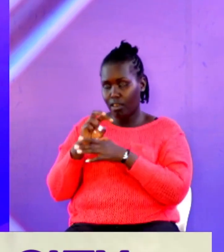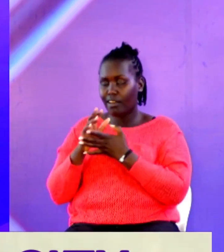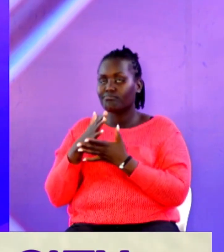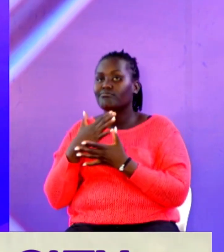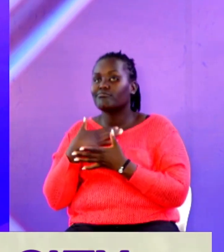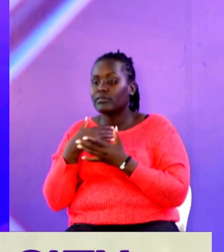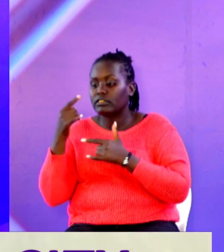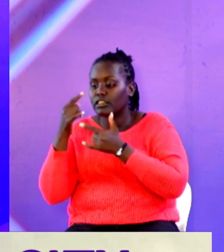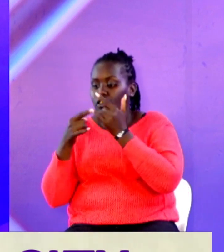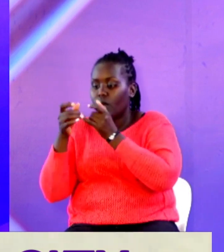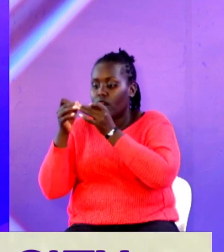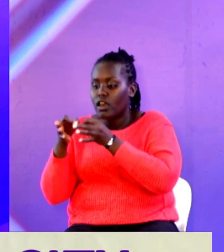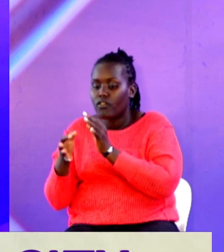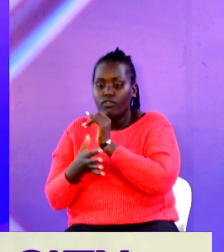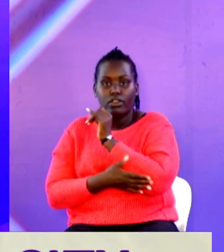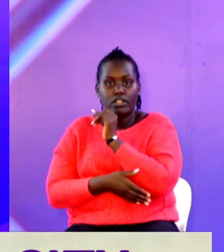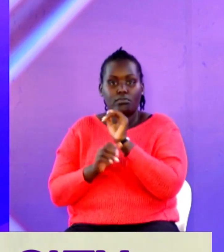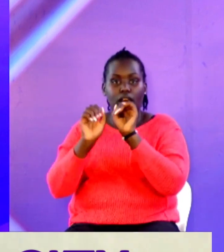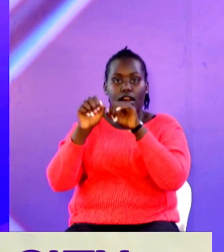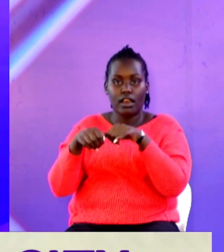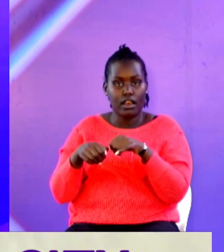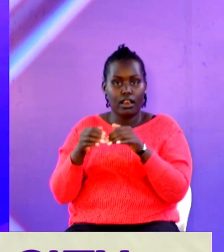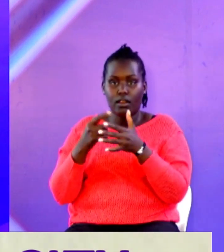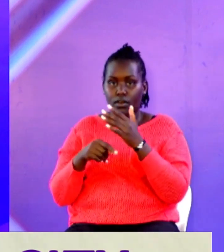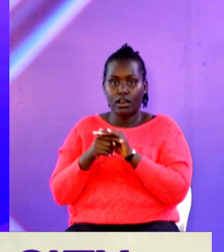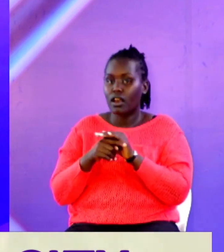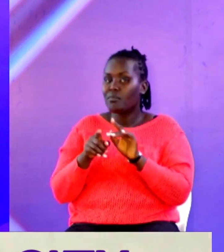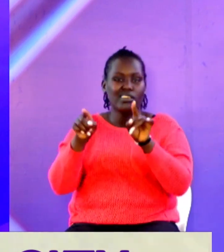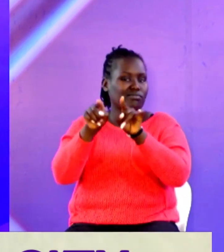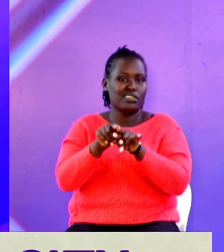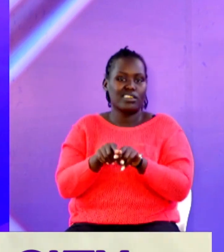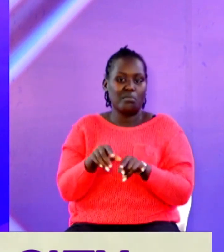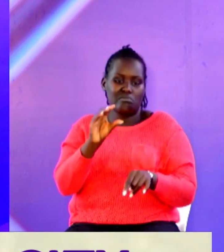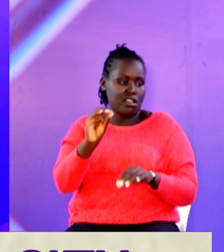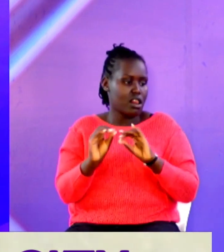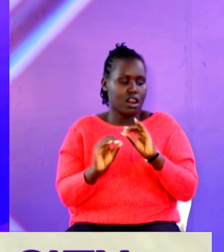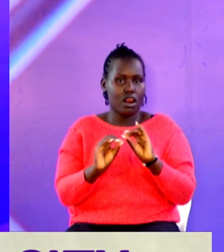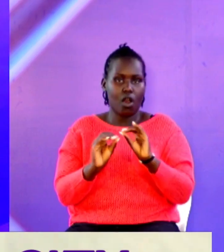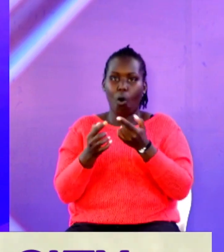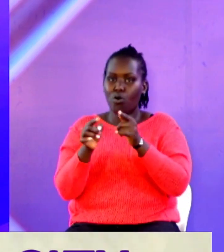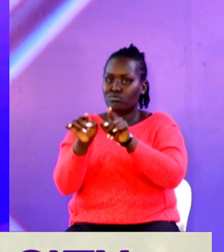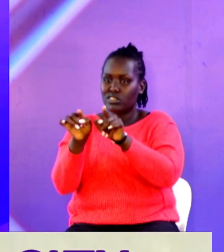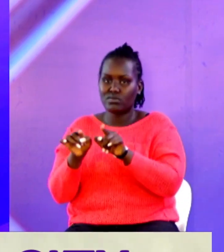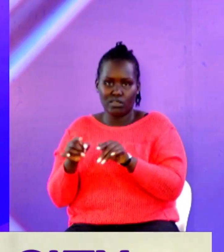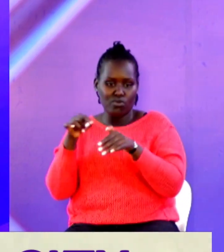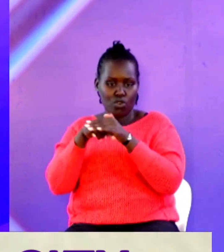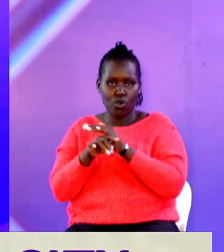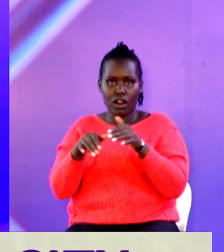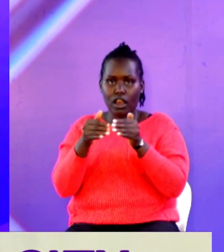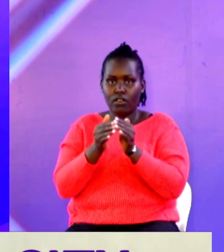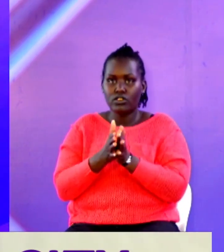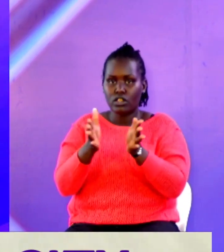it, or if it is bad, it could be a draw. So give us your general